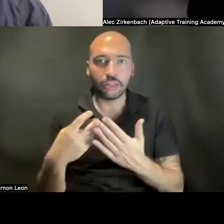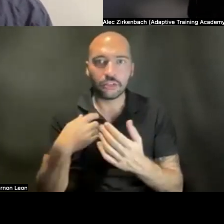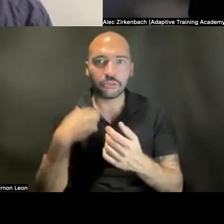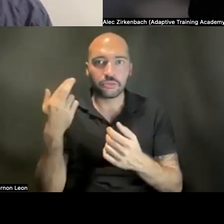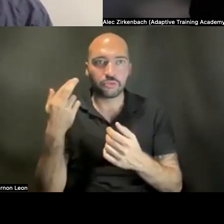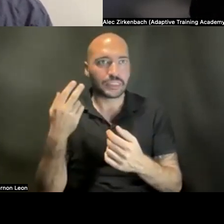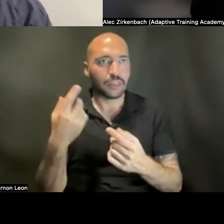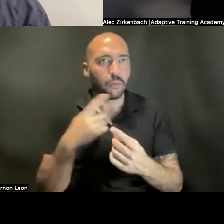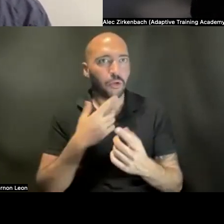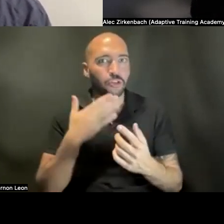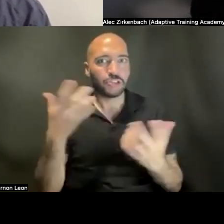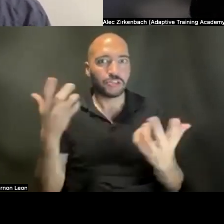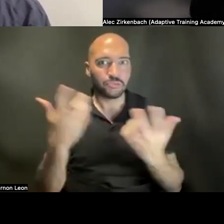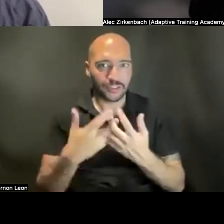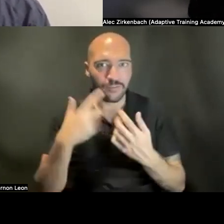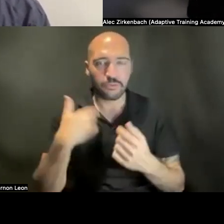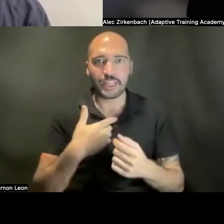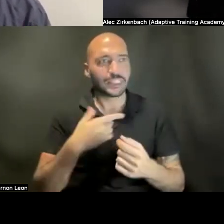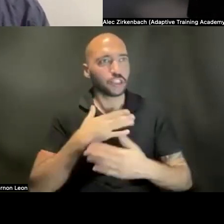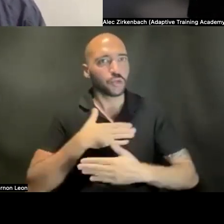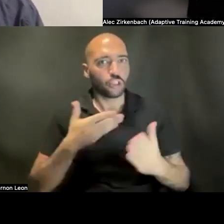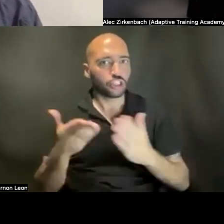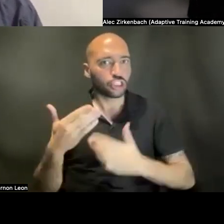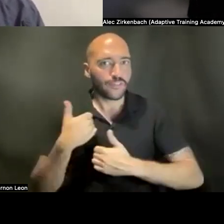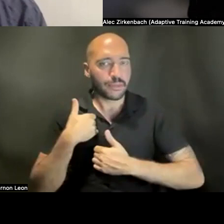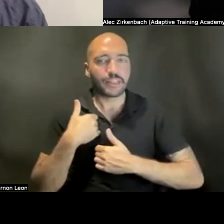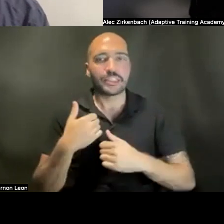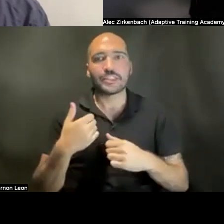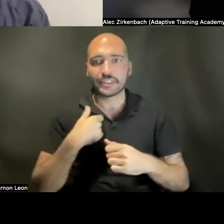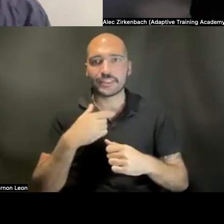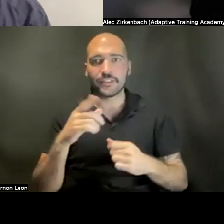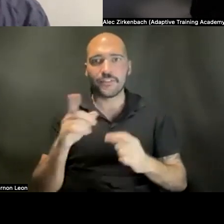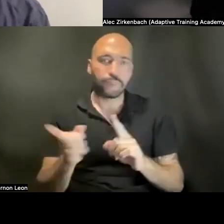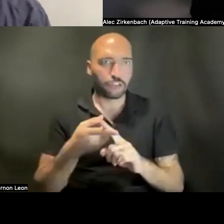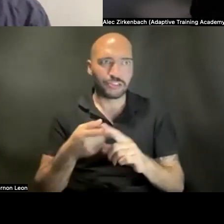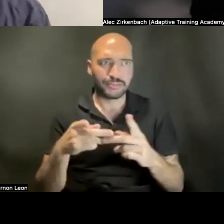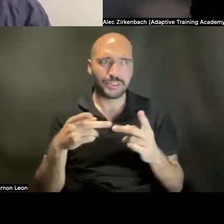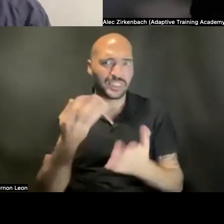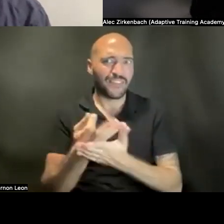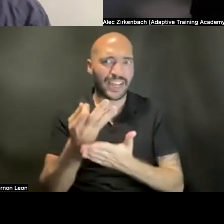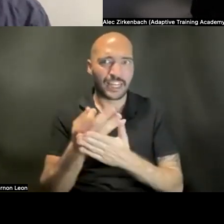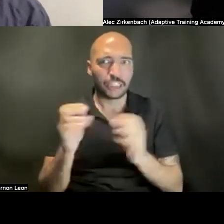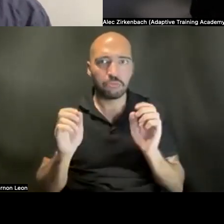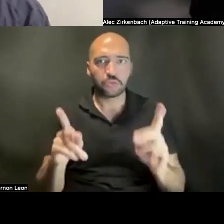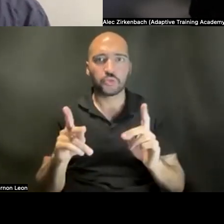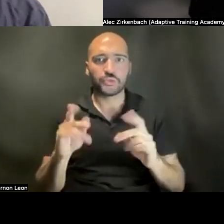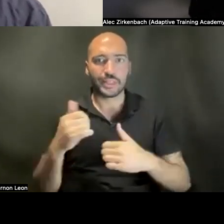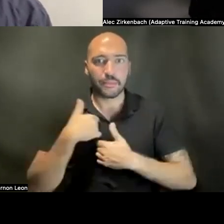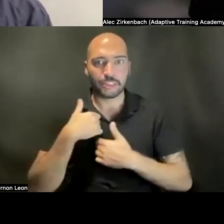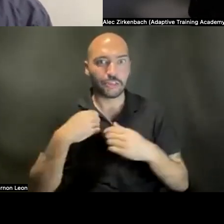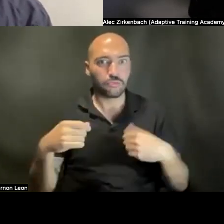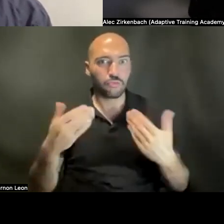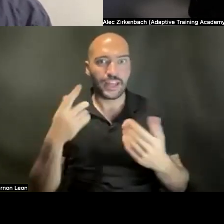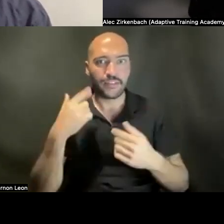really was for me, and I really did enjoy serving. But at first it was definitely like a financial opportunity that the military